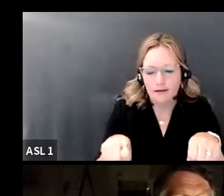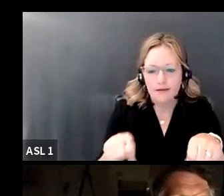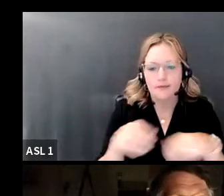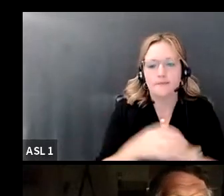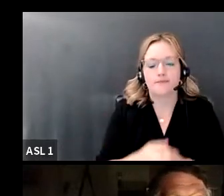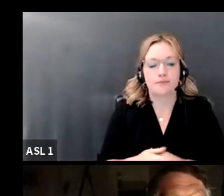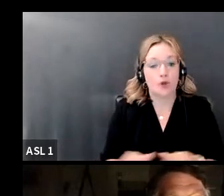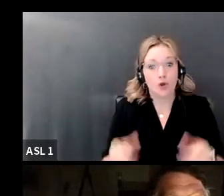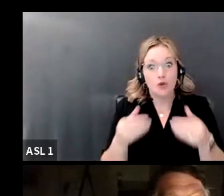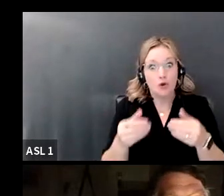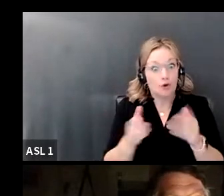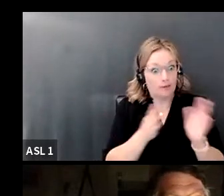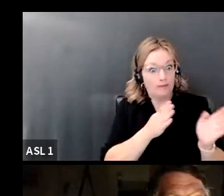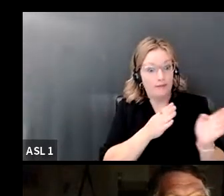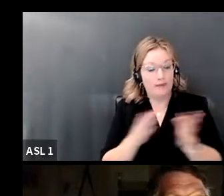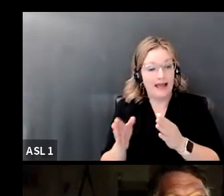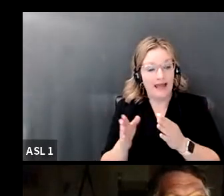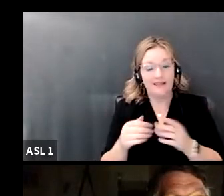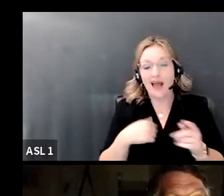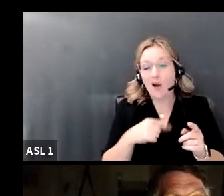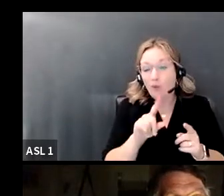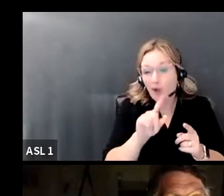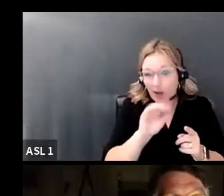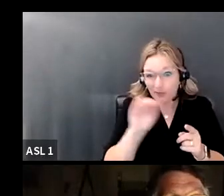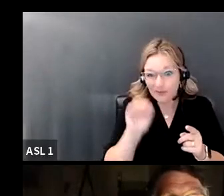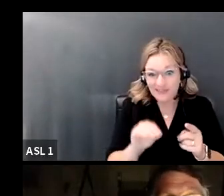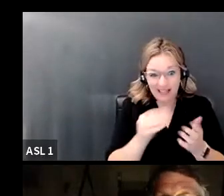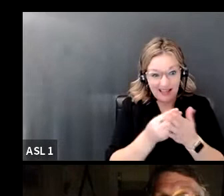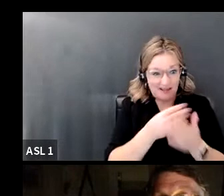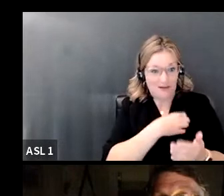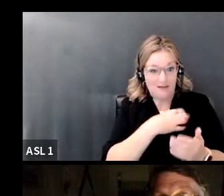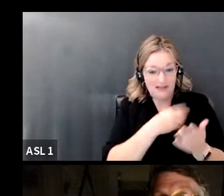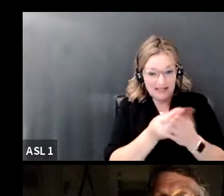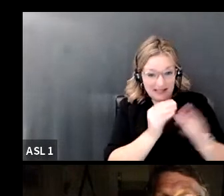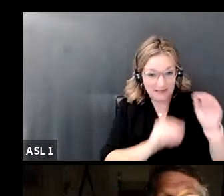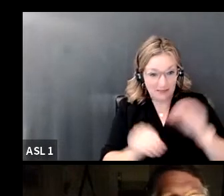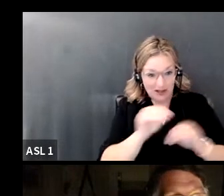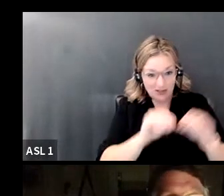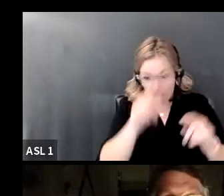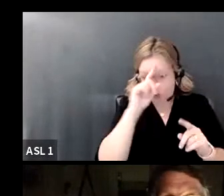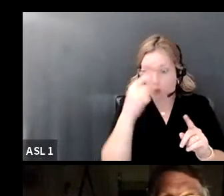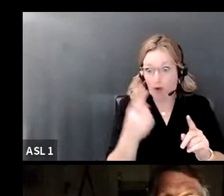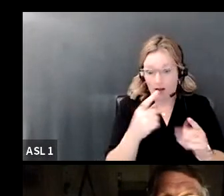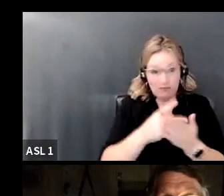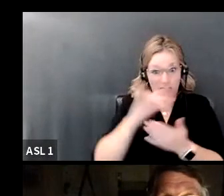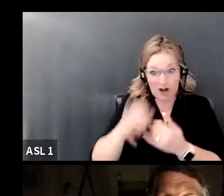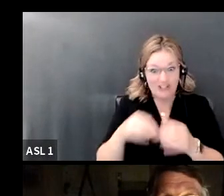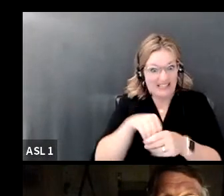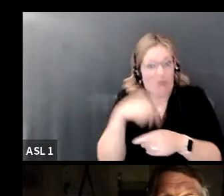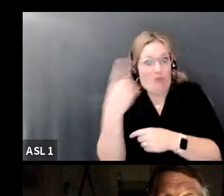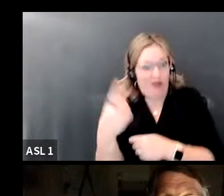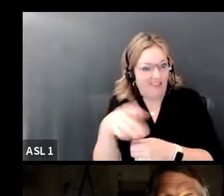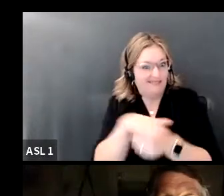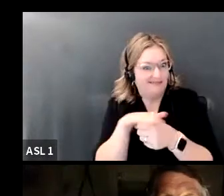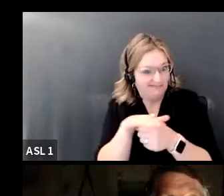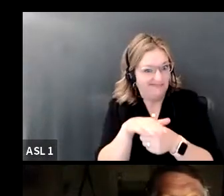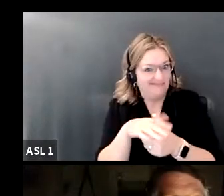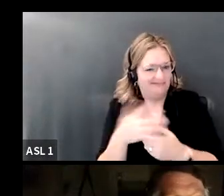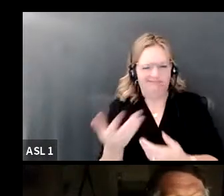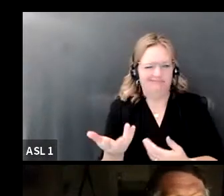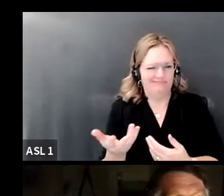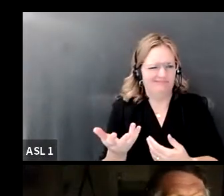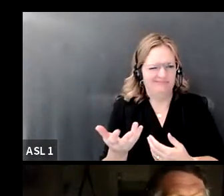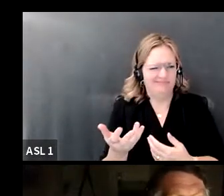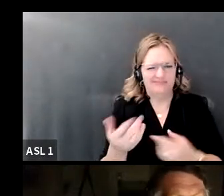plan to set aside one tenth of one percent of the police budget for one handful project in one neighborhood won't get far far to